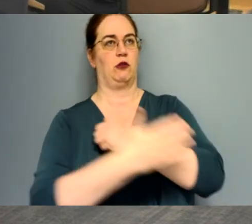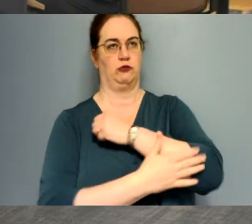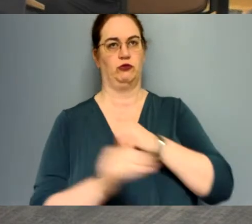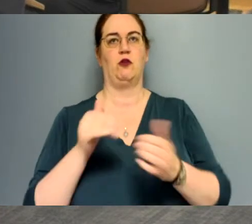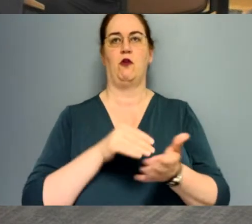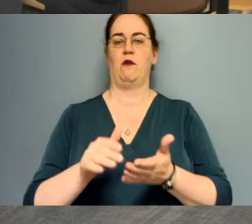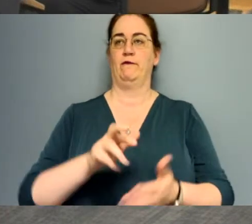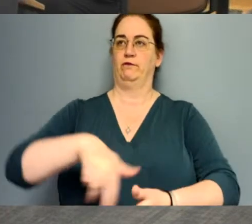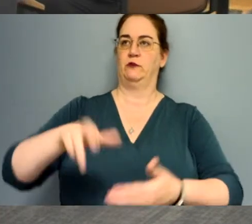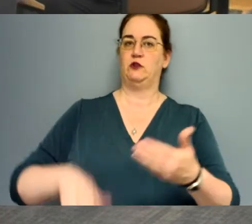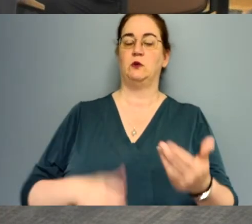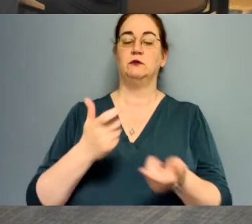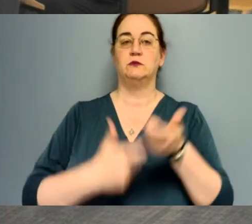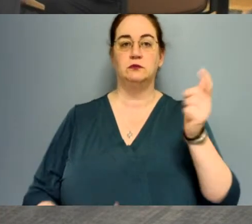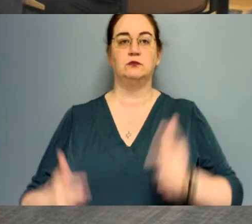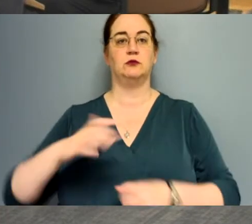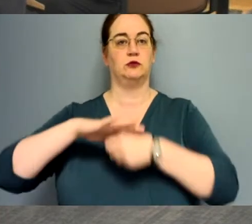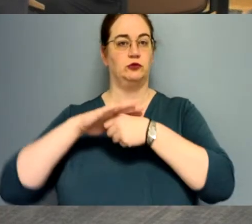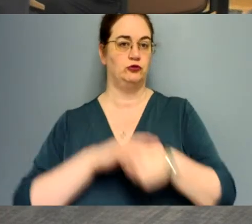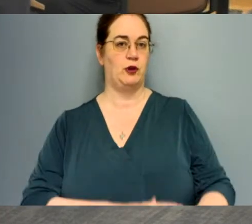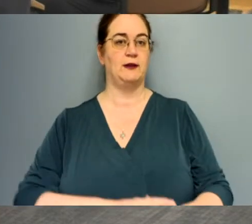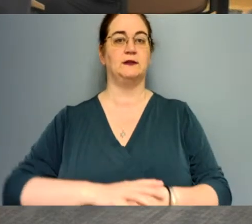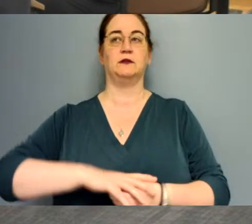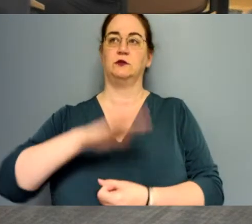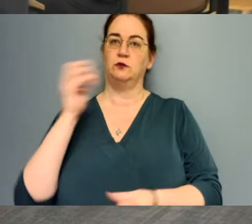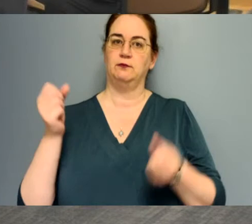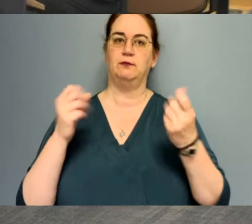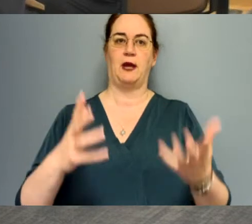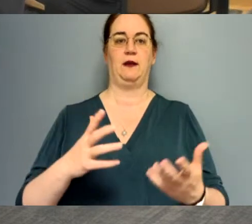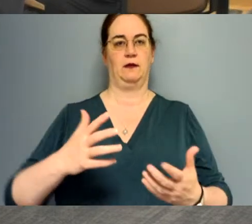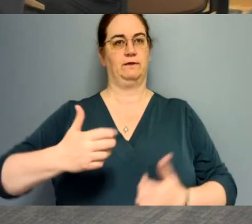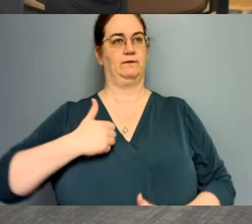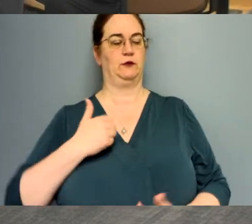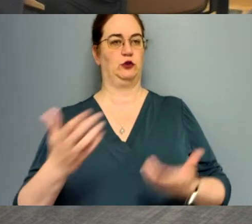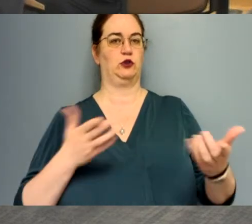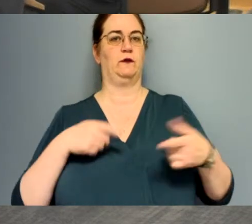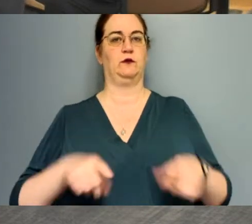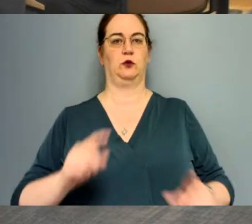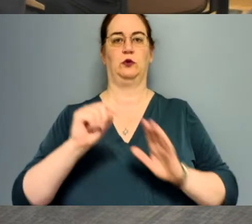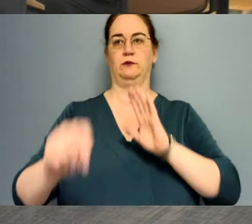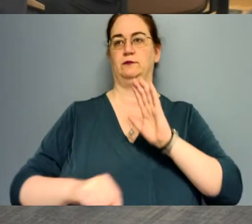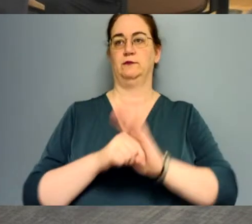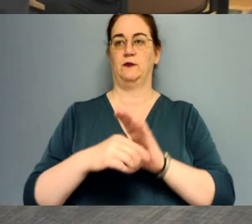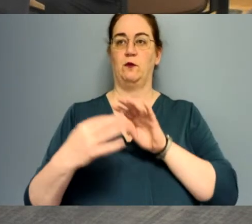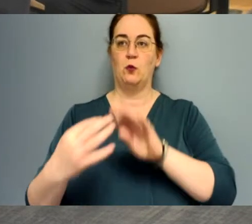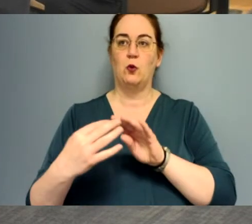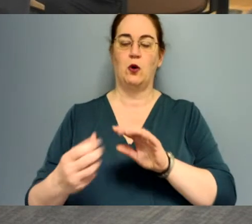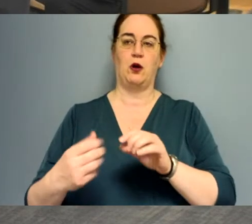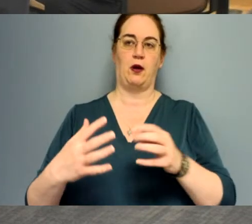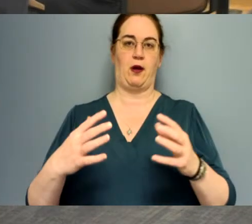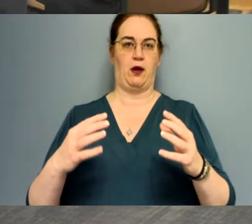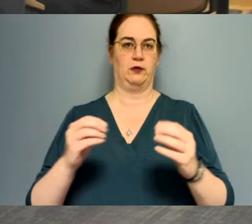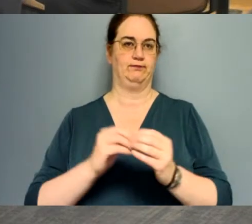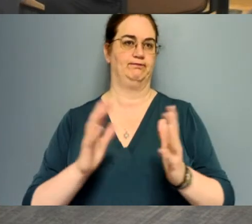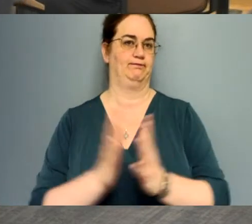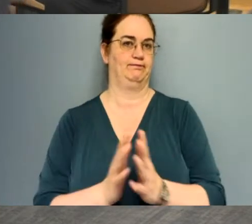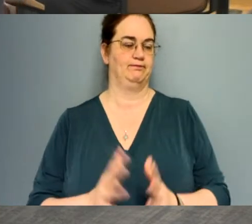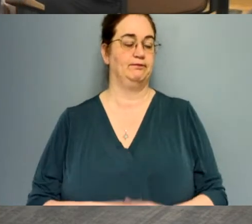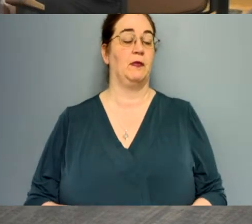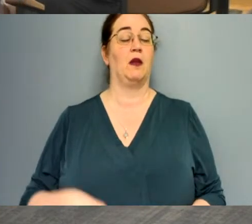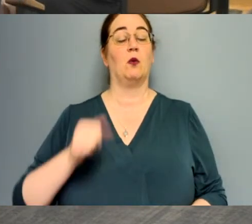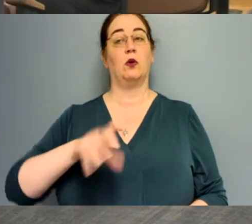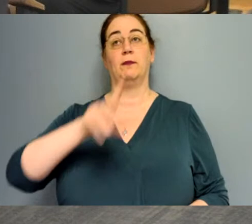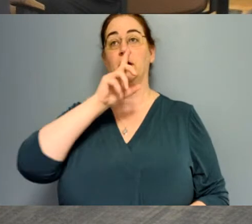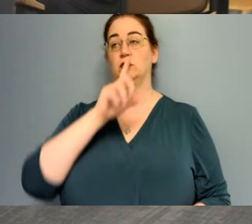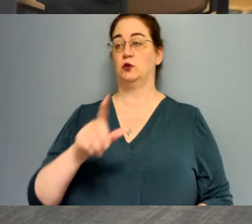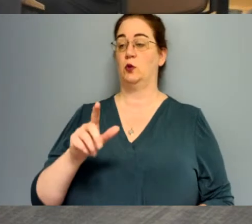often results in significant stress to many of the veterans who served in times of war and conflict. We want to make sure our veterans and